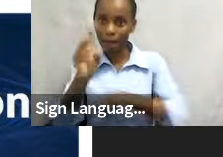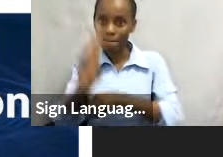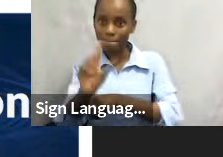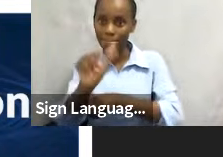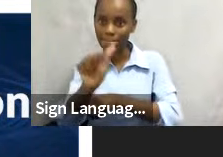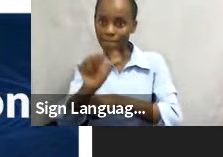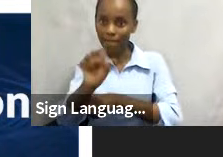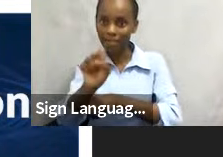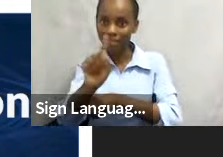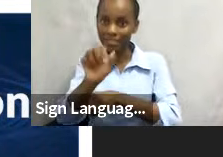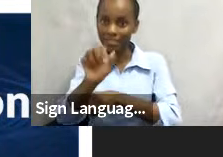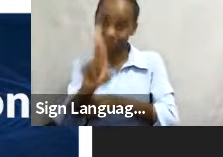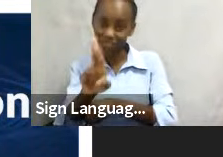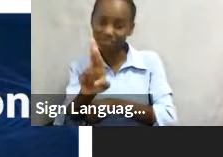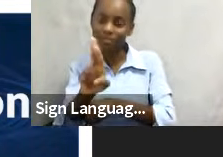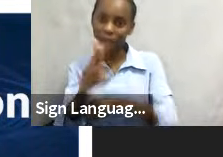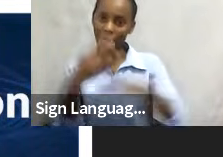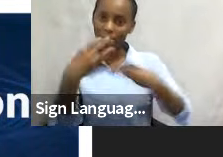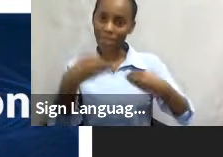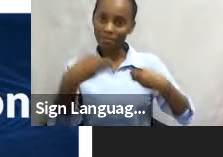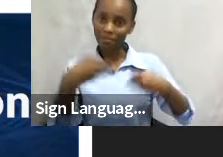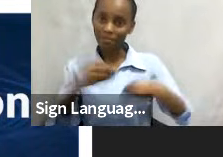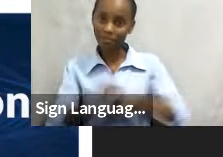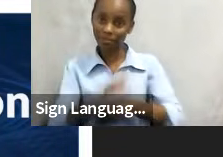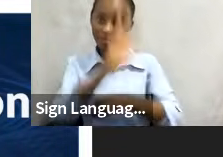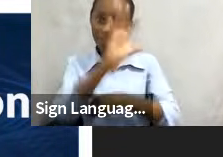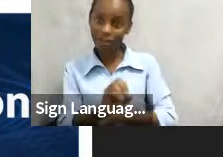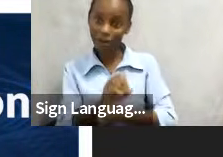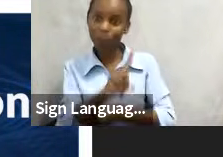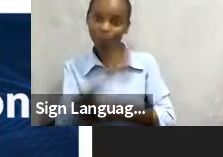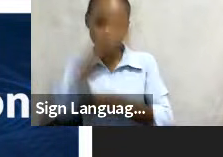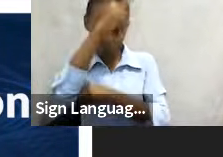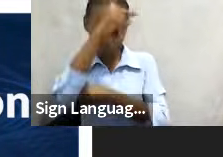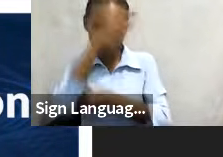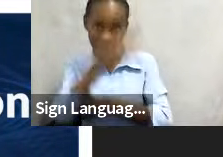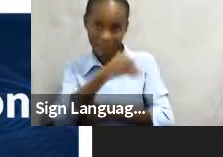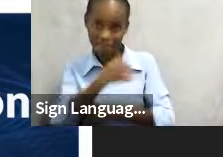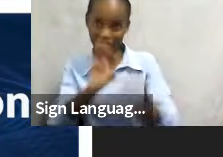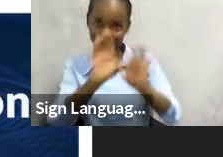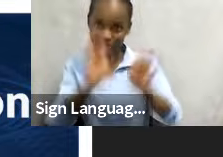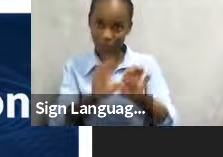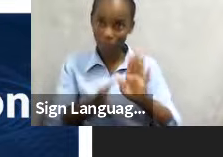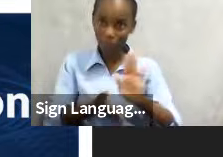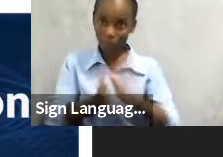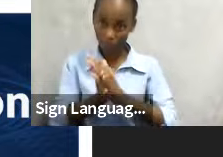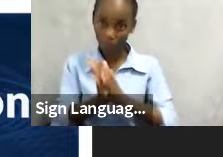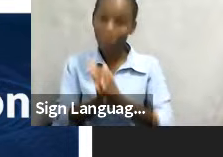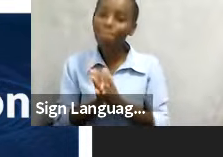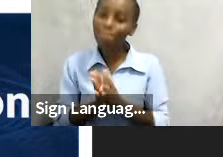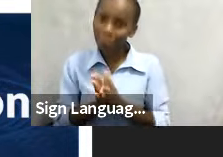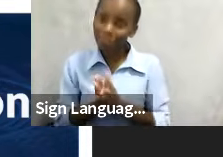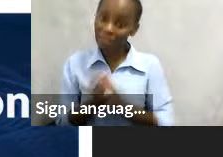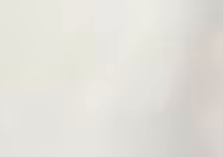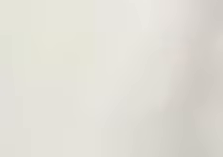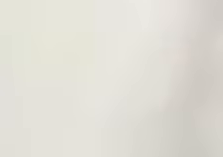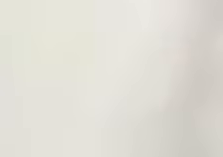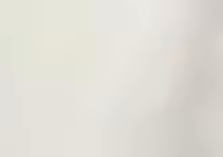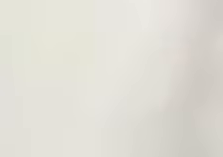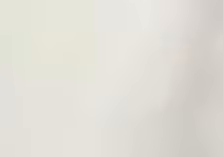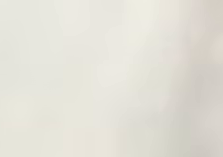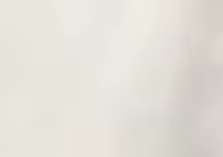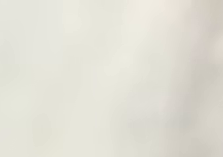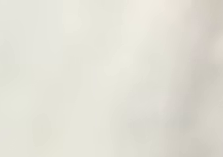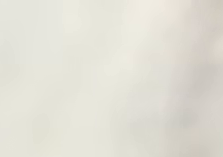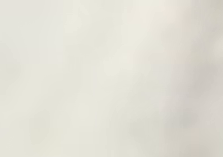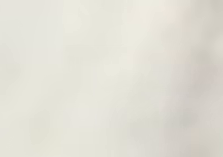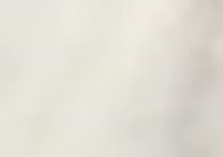a dedicated SARS service ambassador. I would like to hand over to Mashadi with